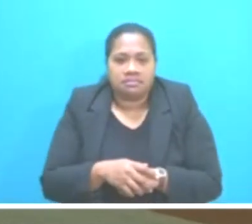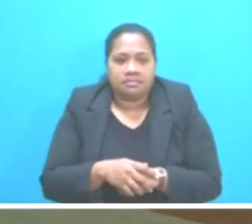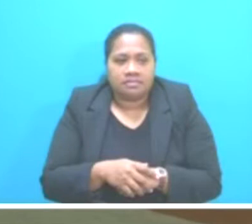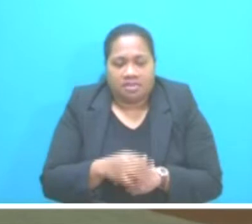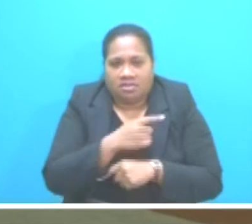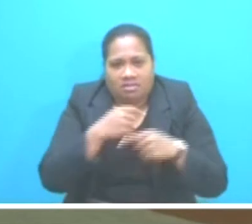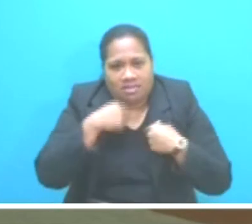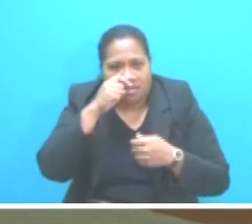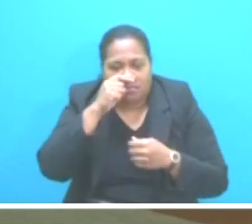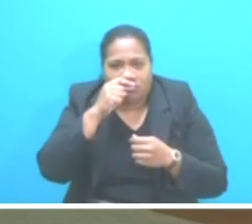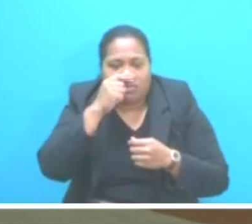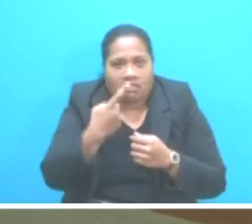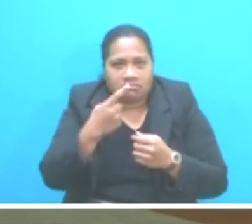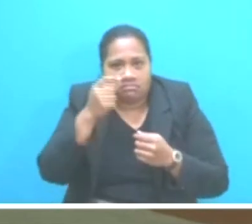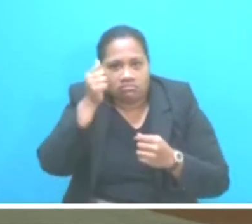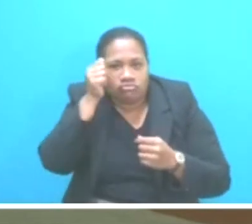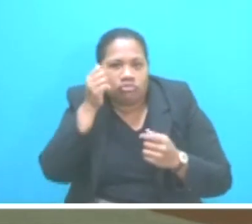unpredictable in the years ahead.